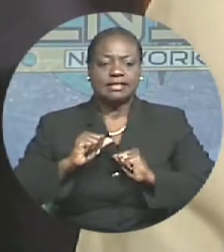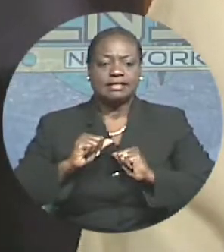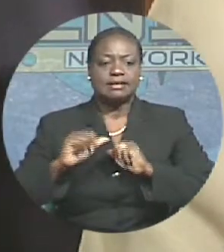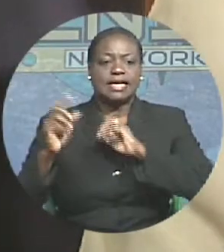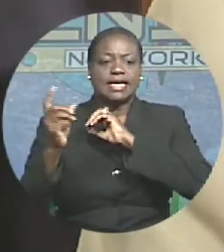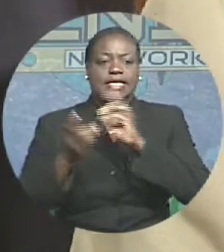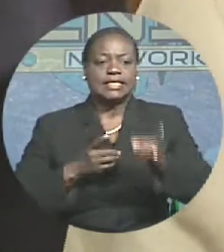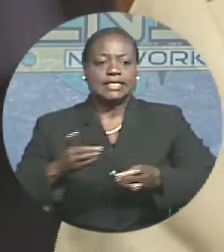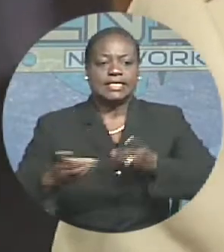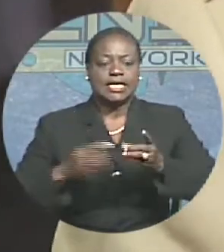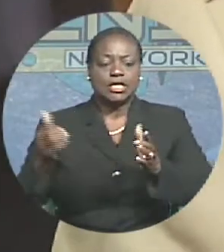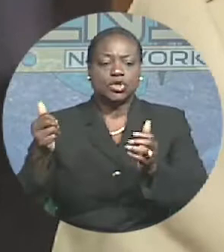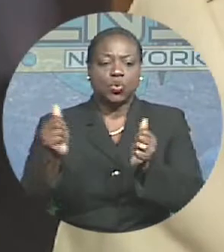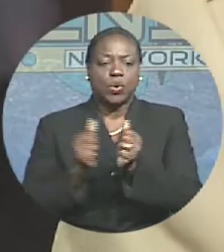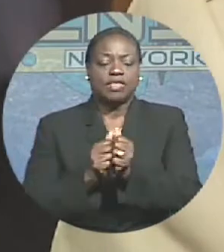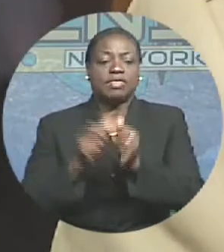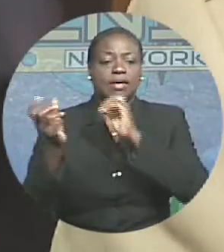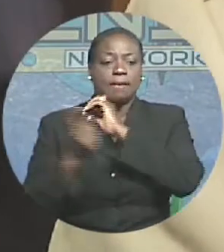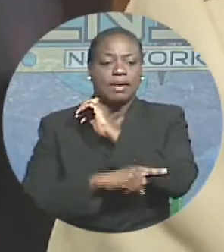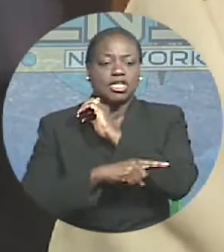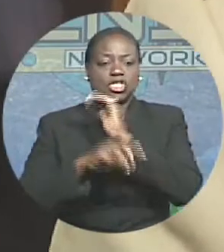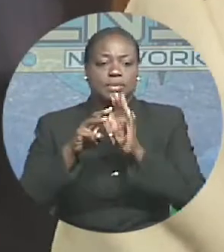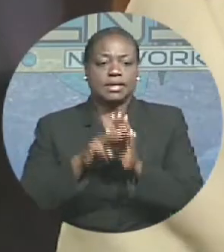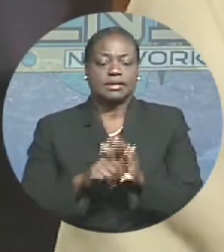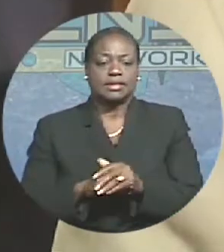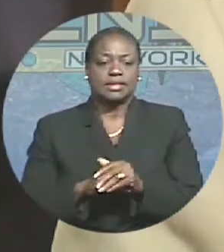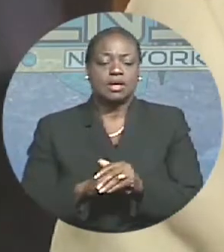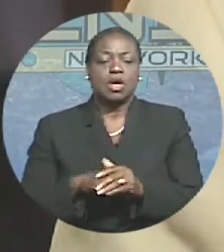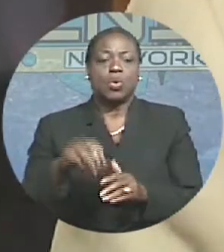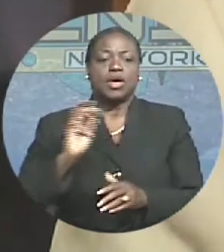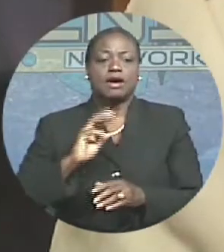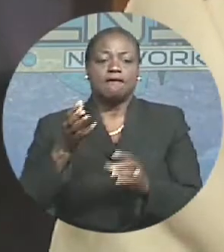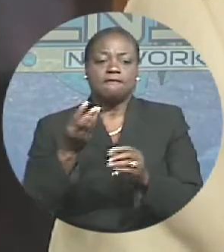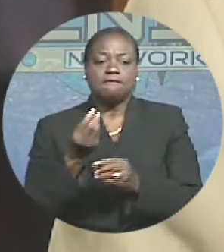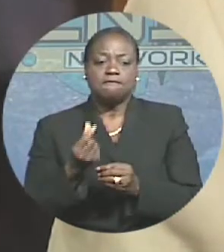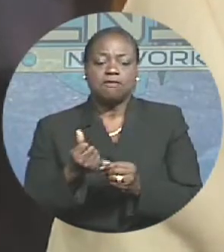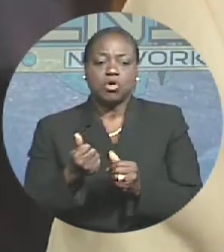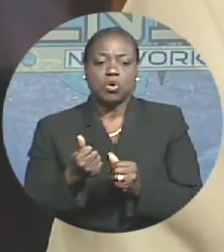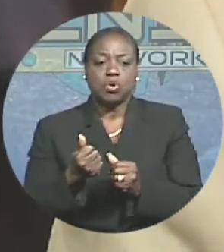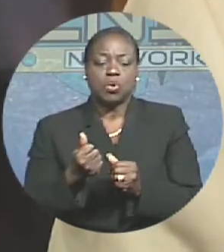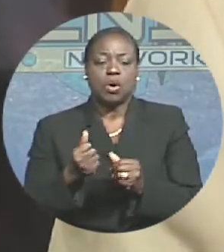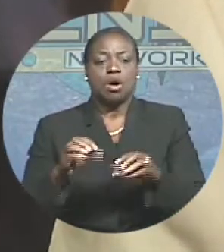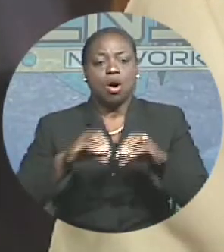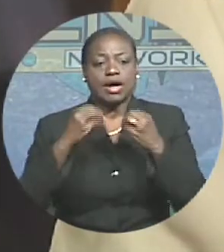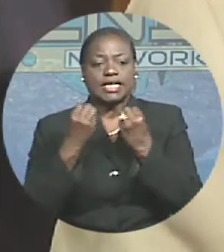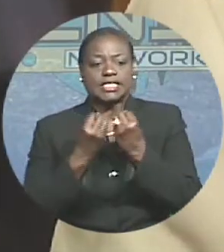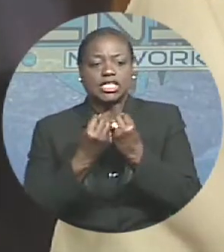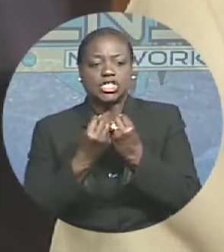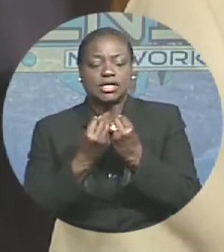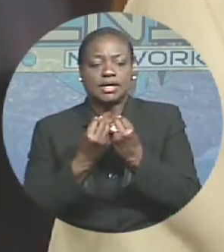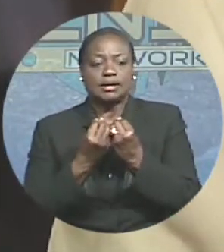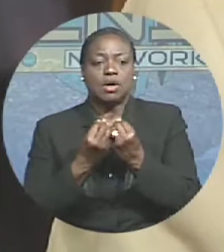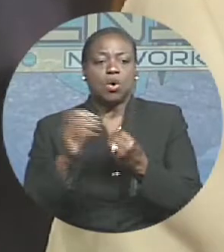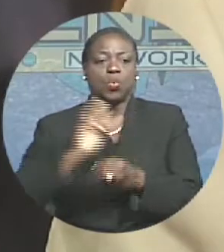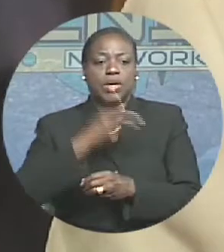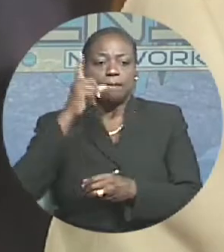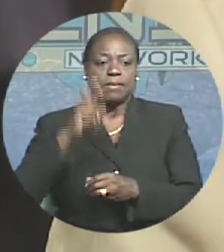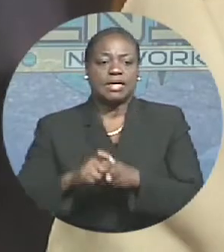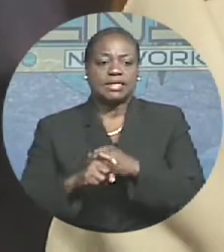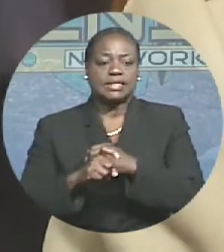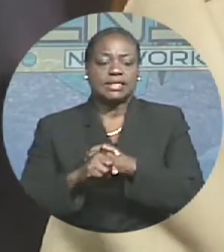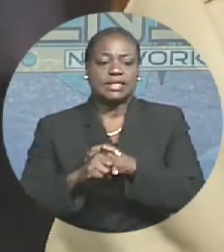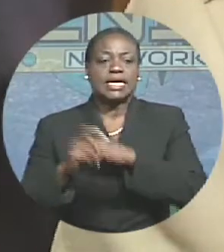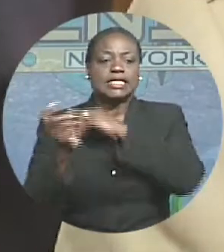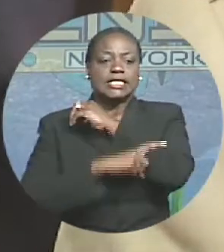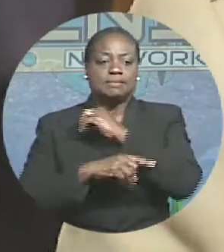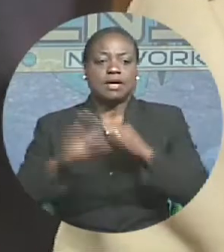We are one of the few officers that are organizations that are required to police ourselves. But the Police Act and our regulations give